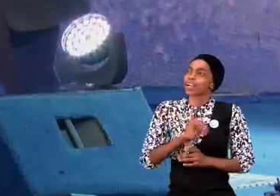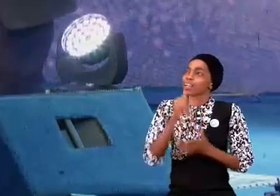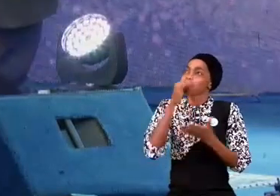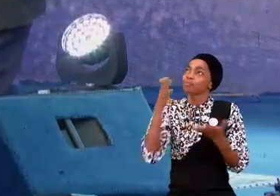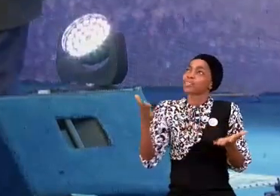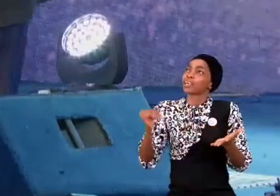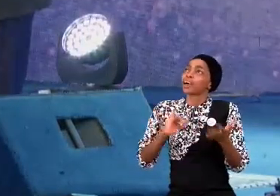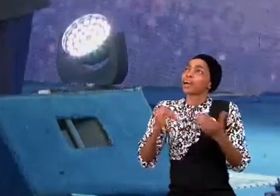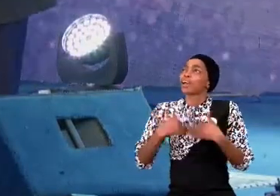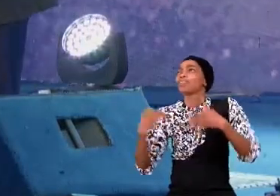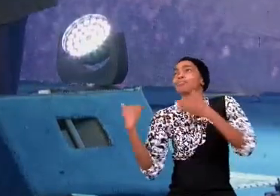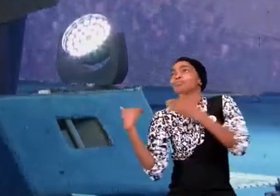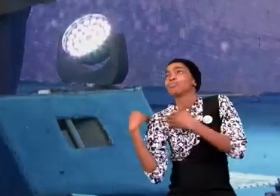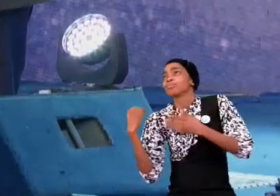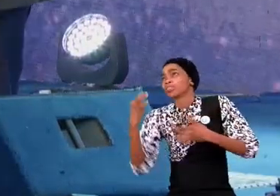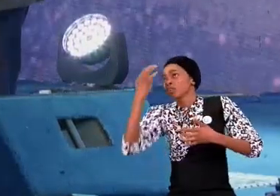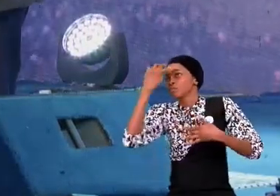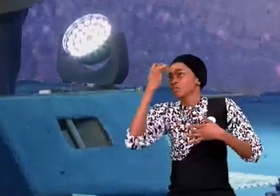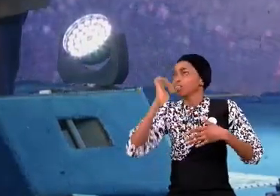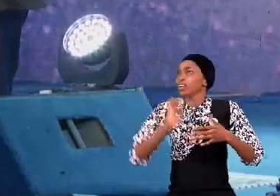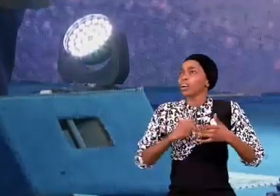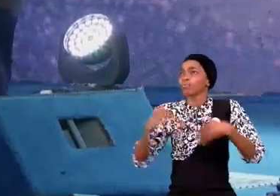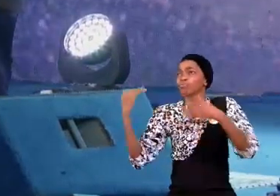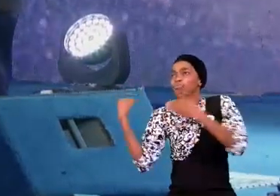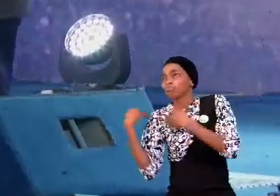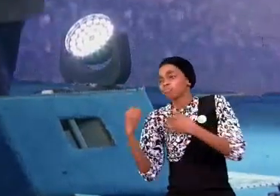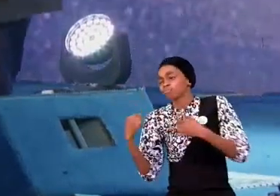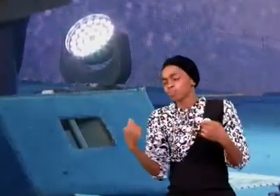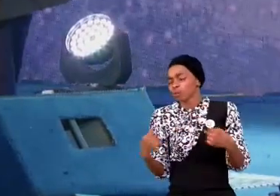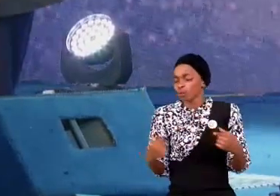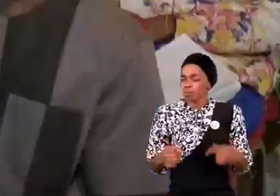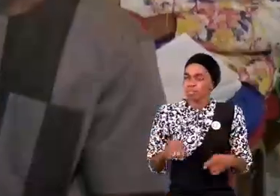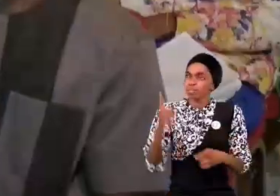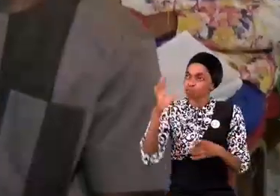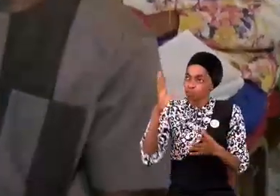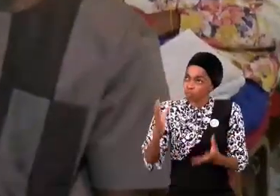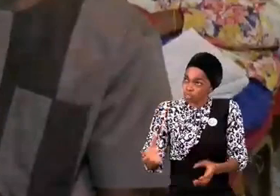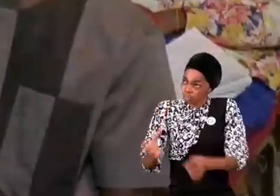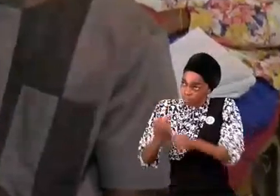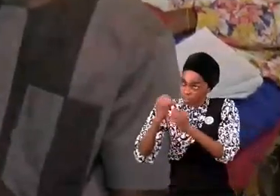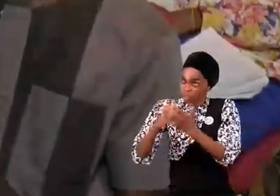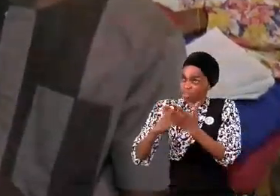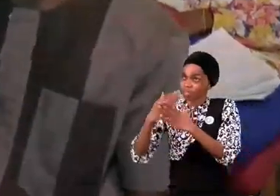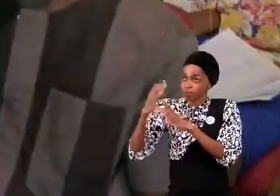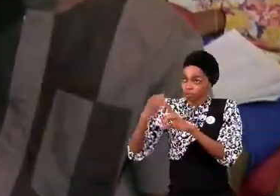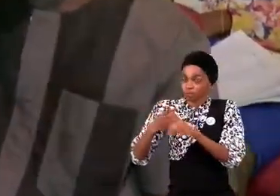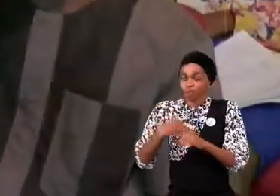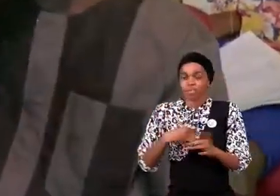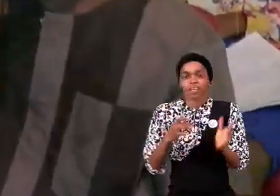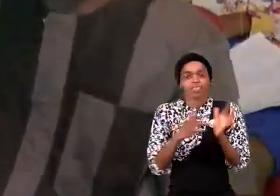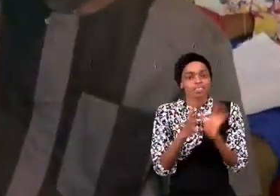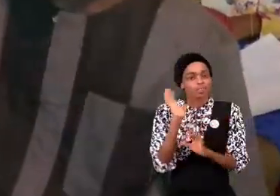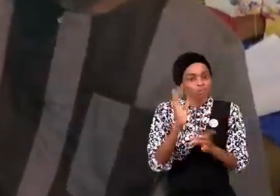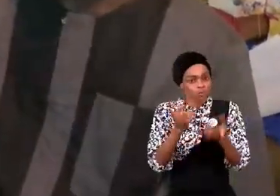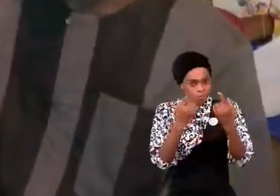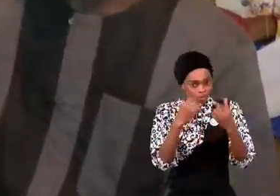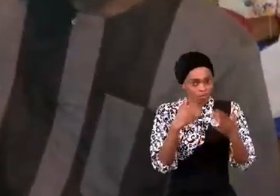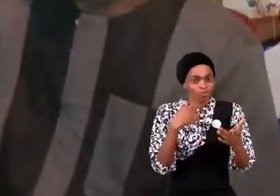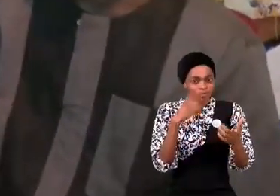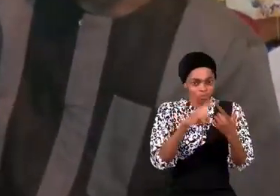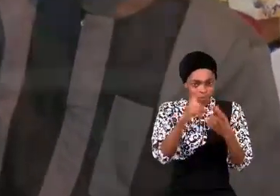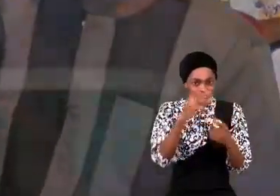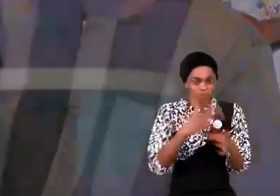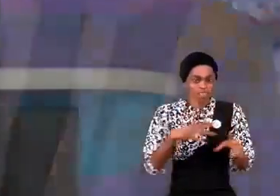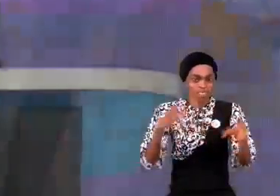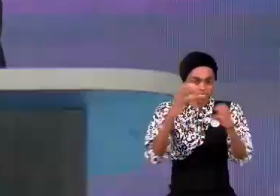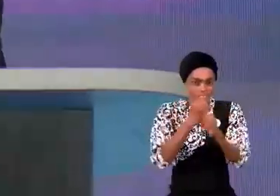you're going to carry for me, he'll come there, he'll carry it away for you. He's done it for other people. While